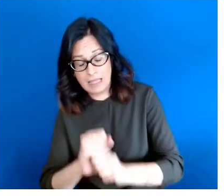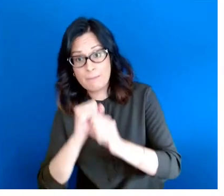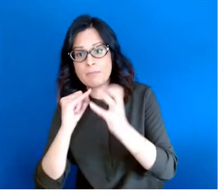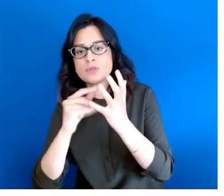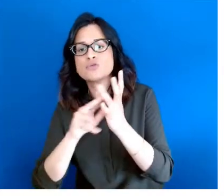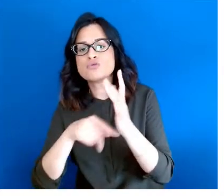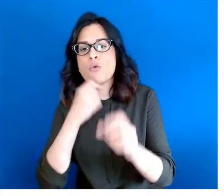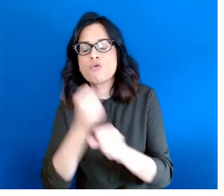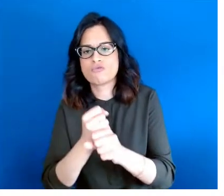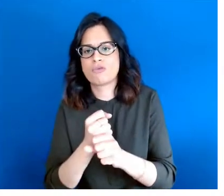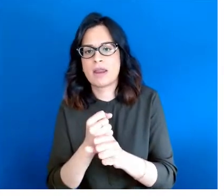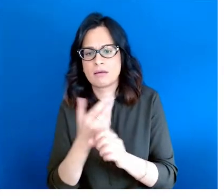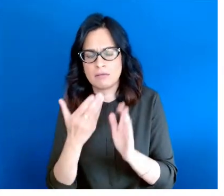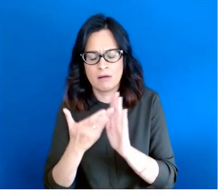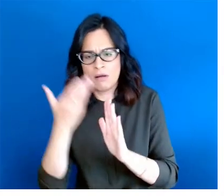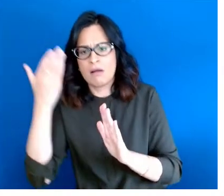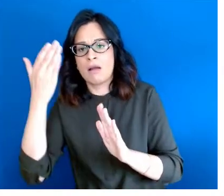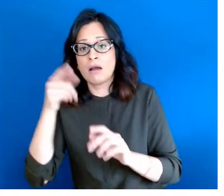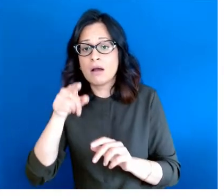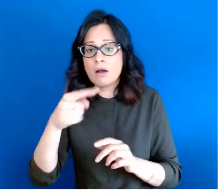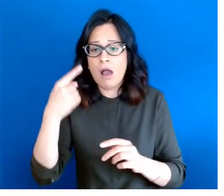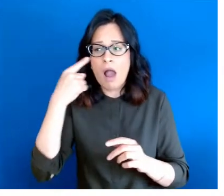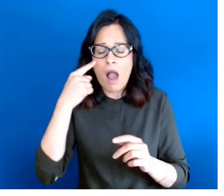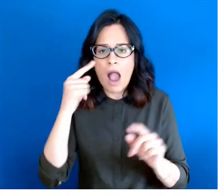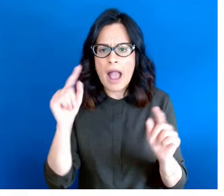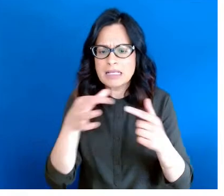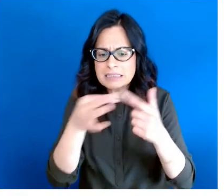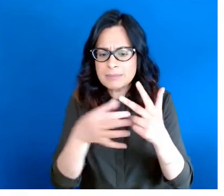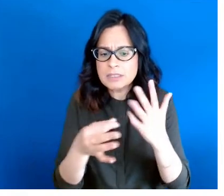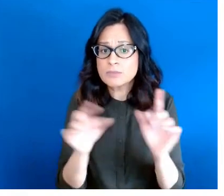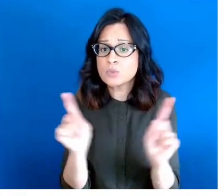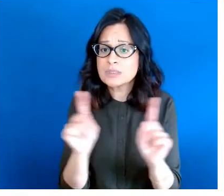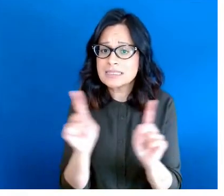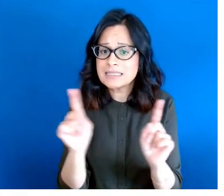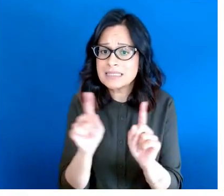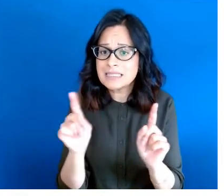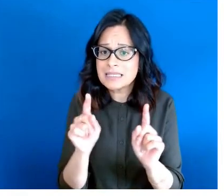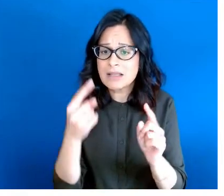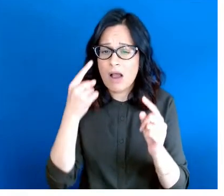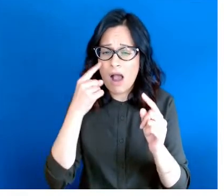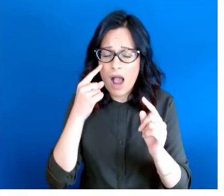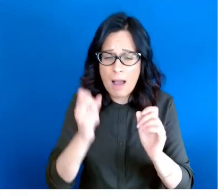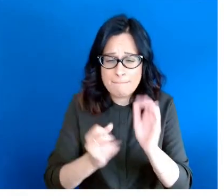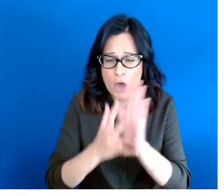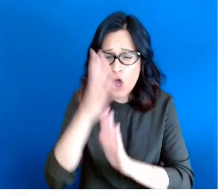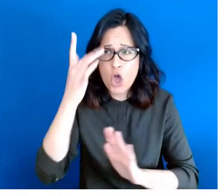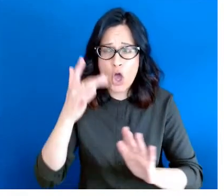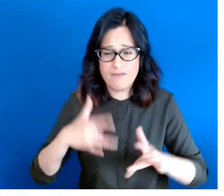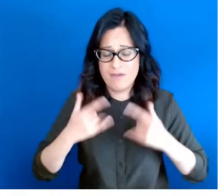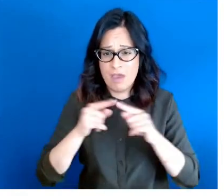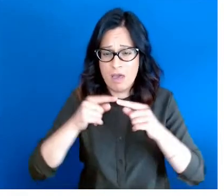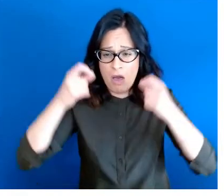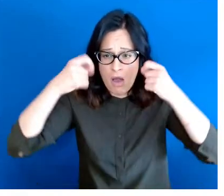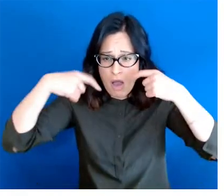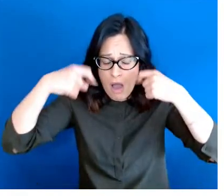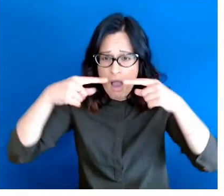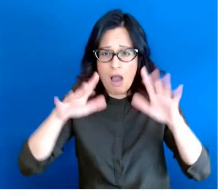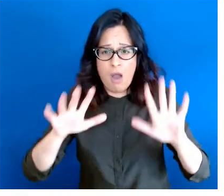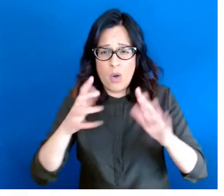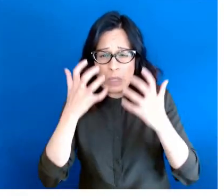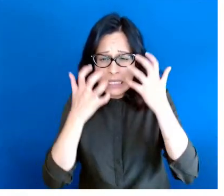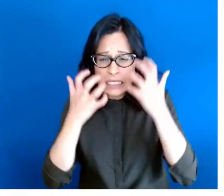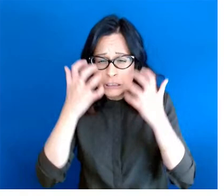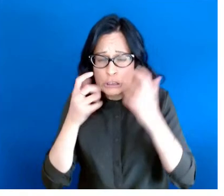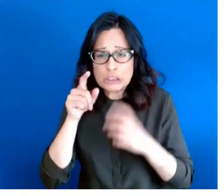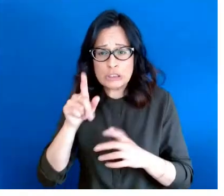The eye symptoms include burning eyes, watering eyes, itchy eyes.